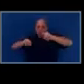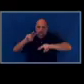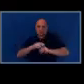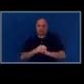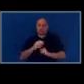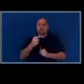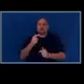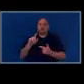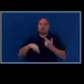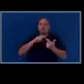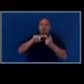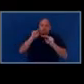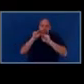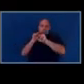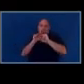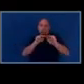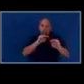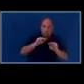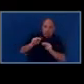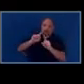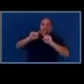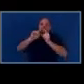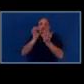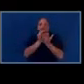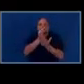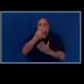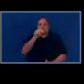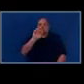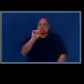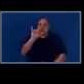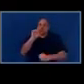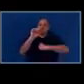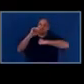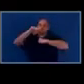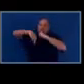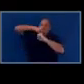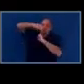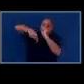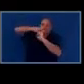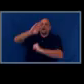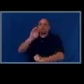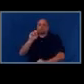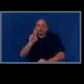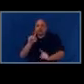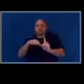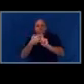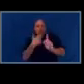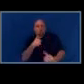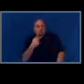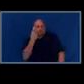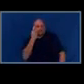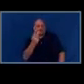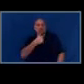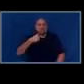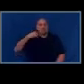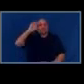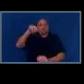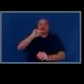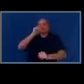watching those particles fly around Bennu and from our close observations. So it is not a solid rock.